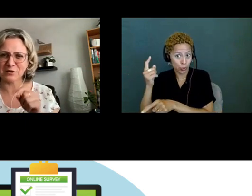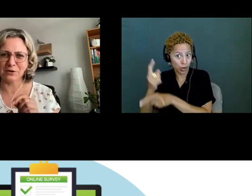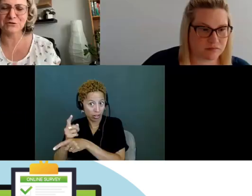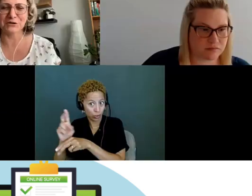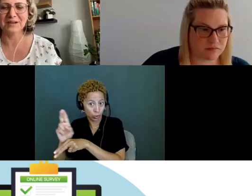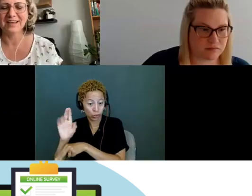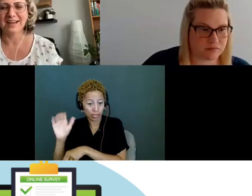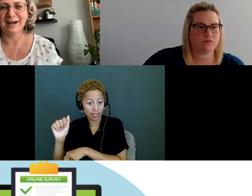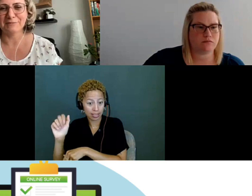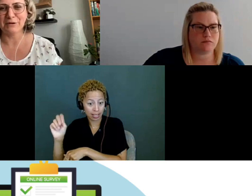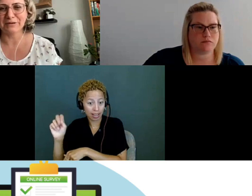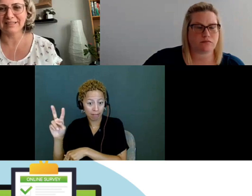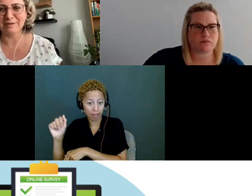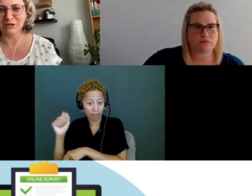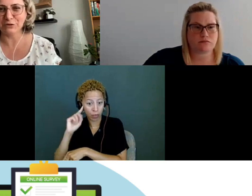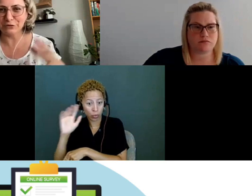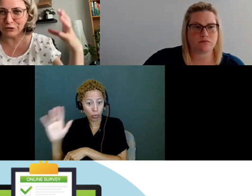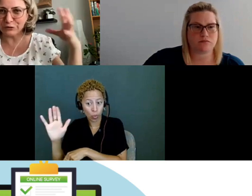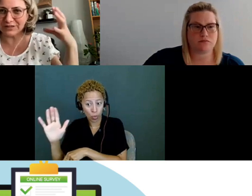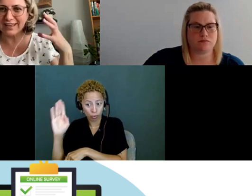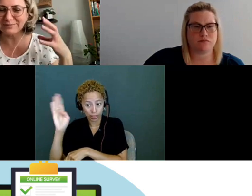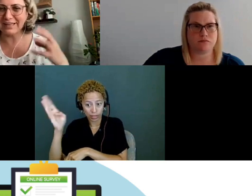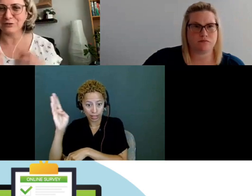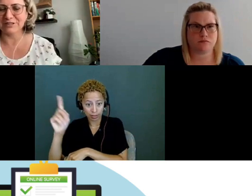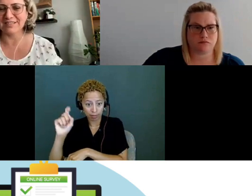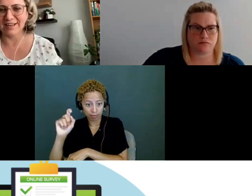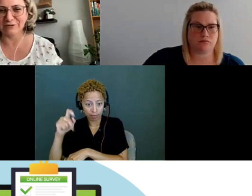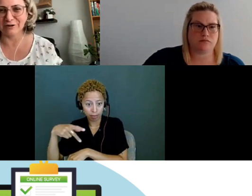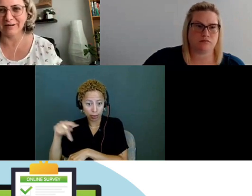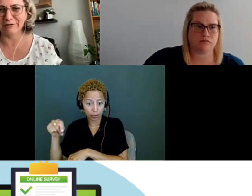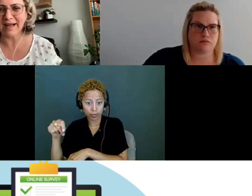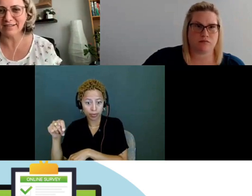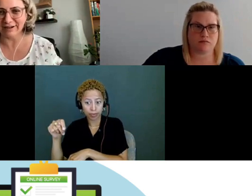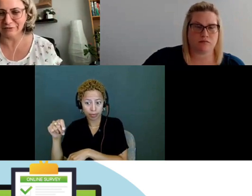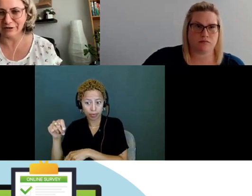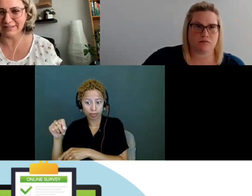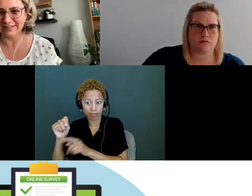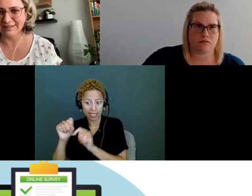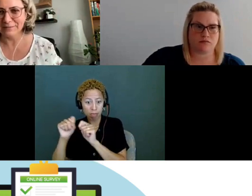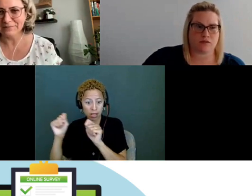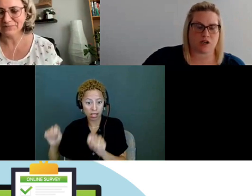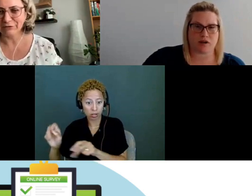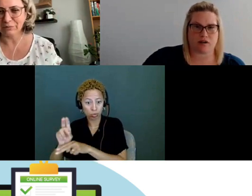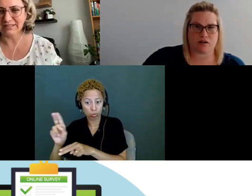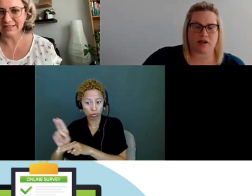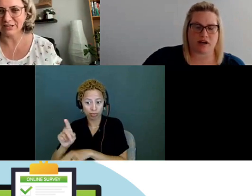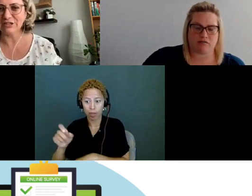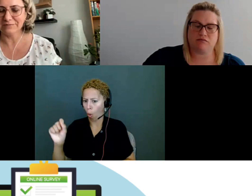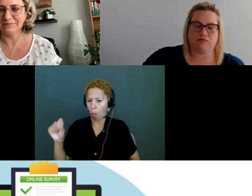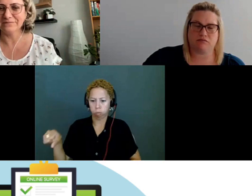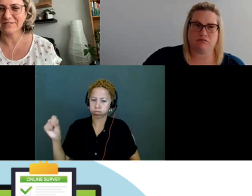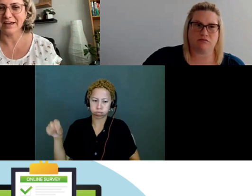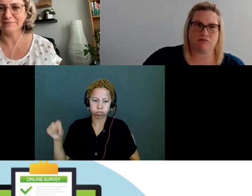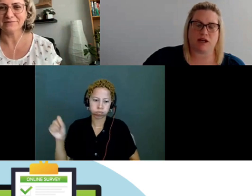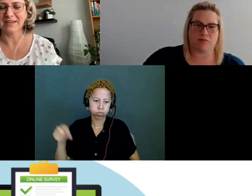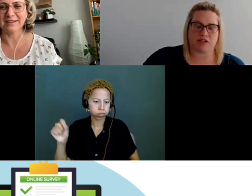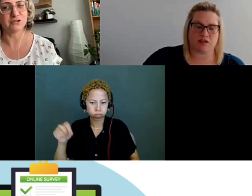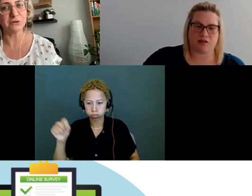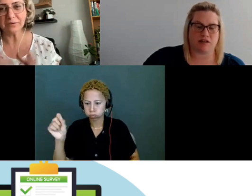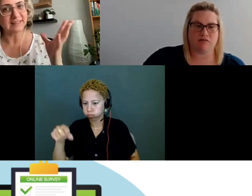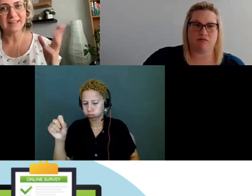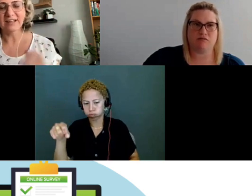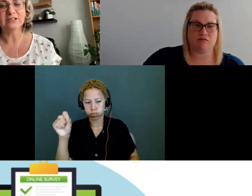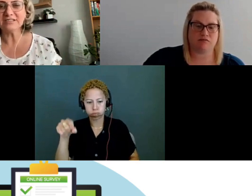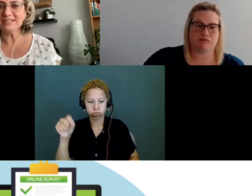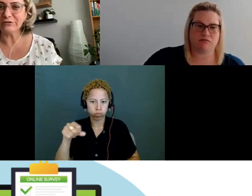think you also, you were telling me you use the template or design from Canva for it. Oh, yeah. Presentation. Yeah.